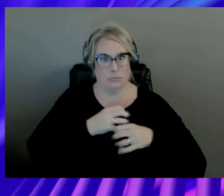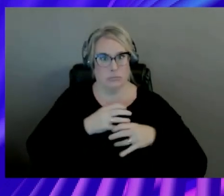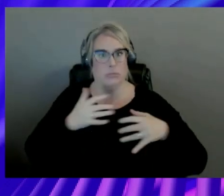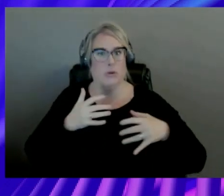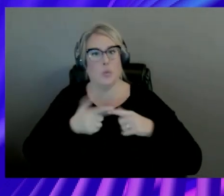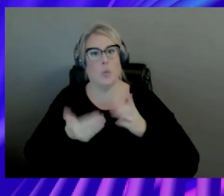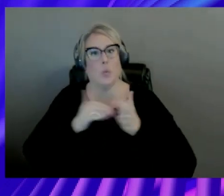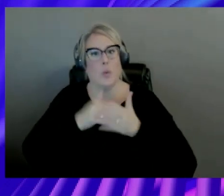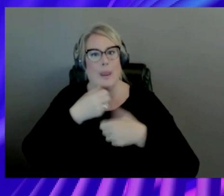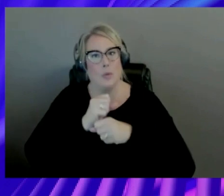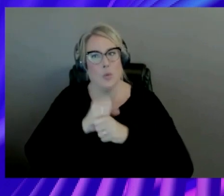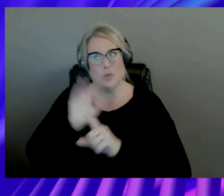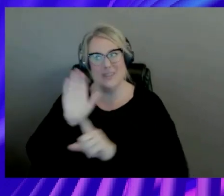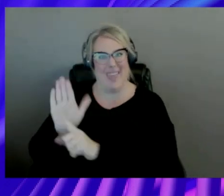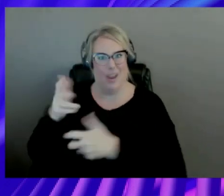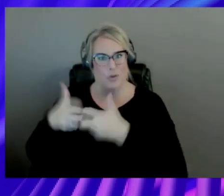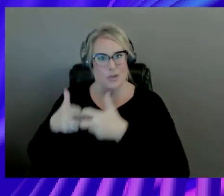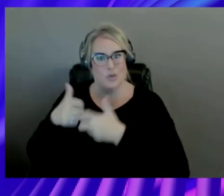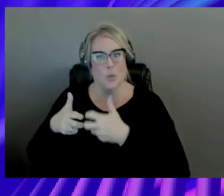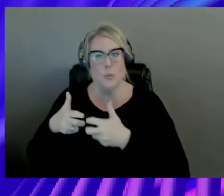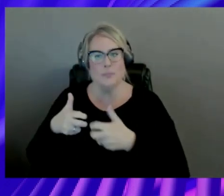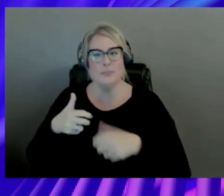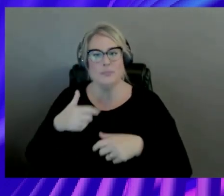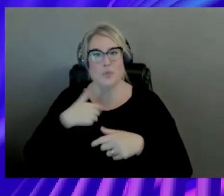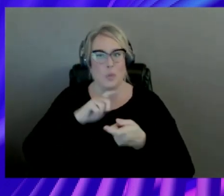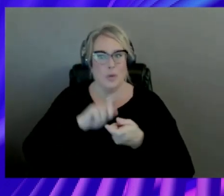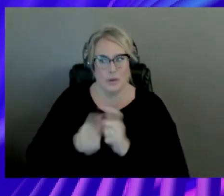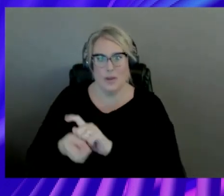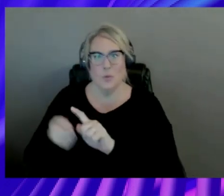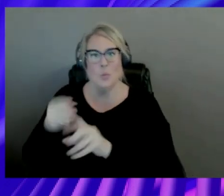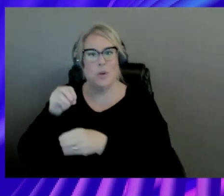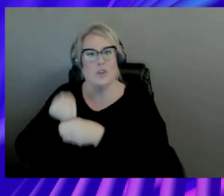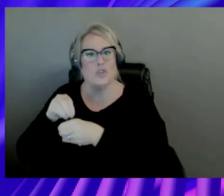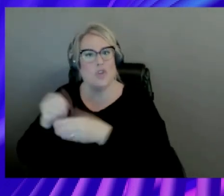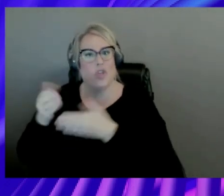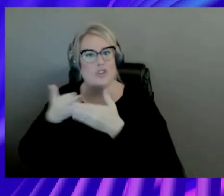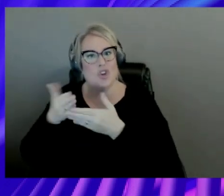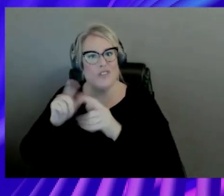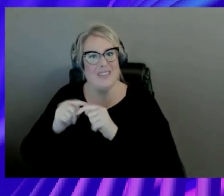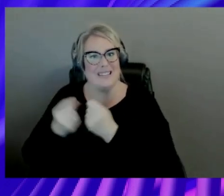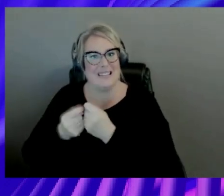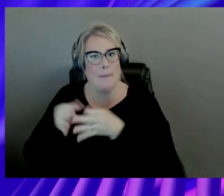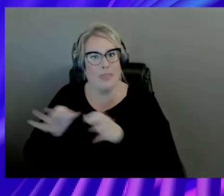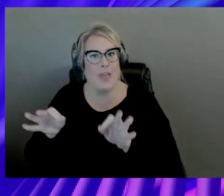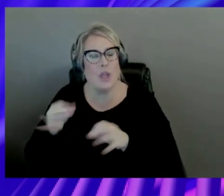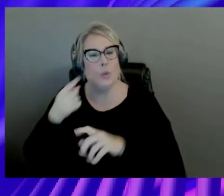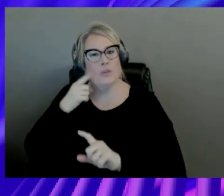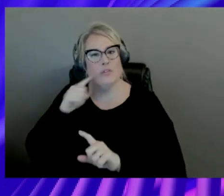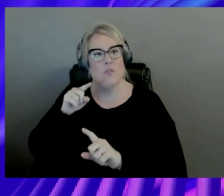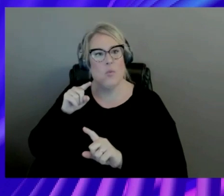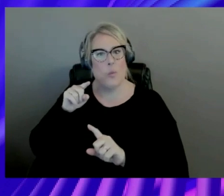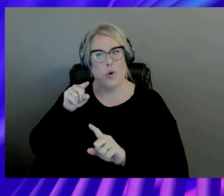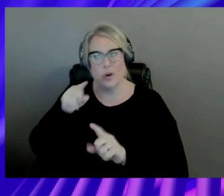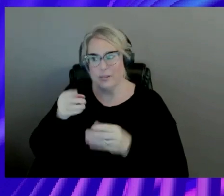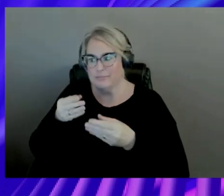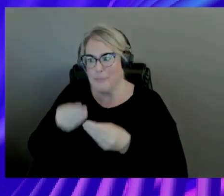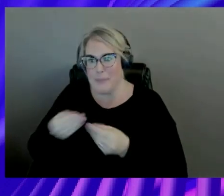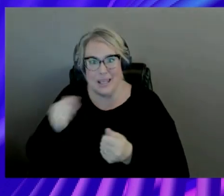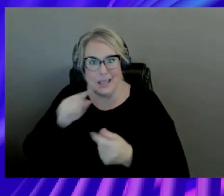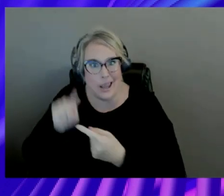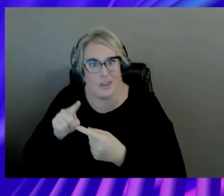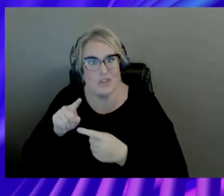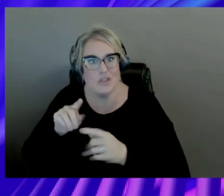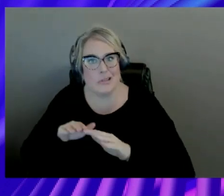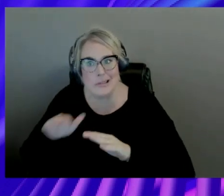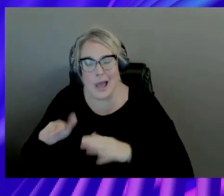we are translating that into internal service team language for these are the mitigation steps, here are some recommended